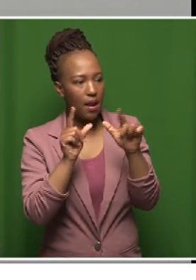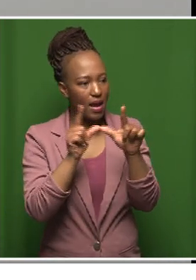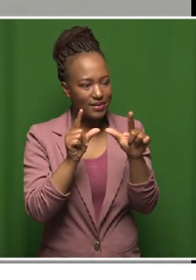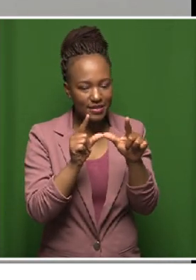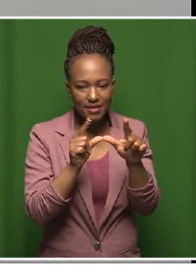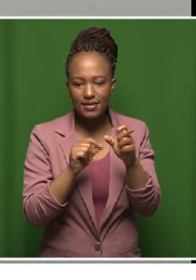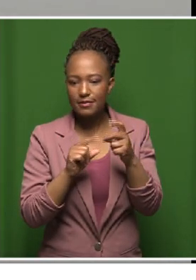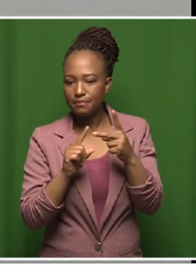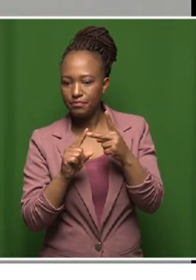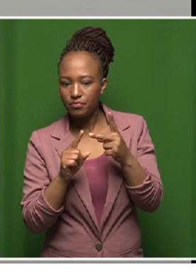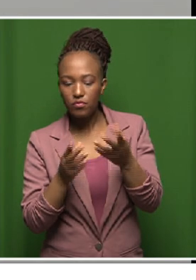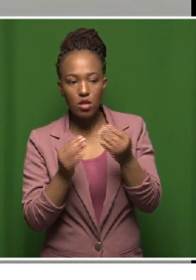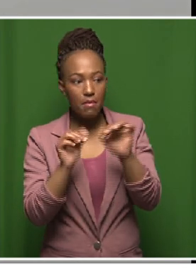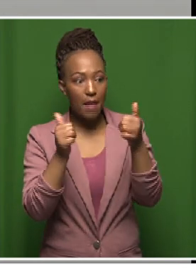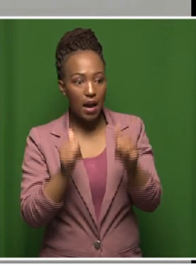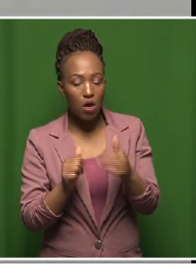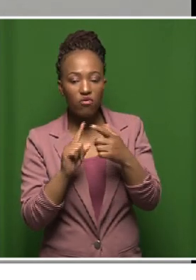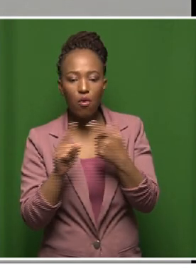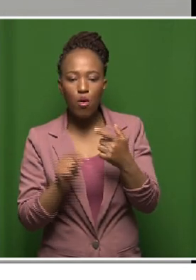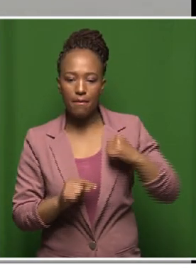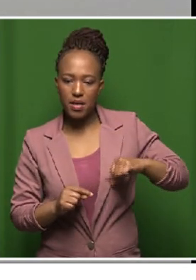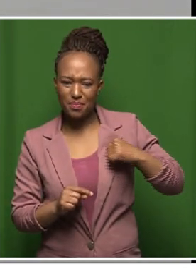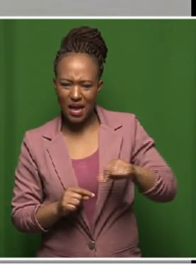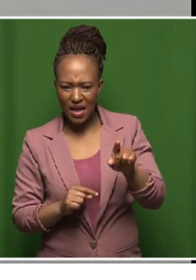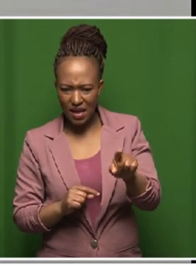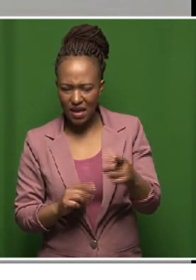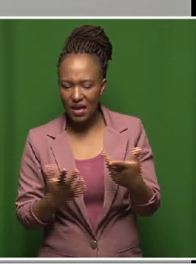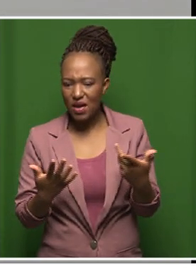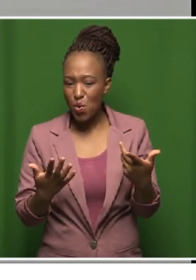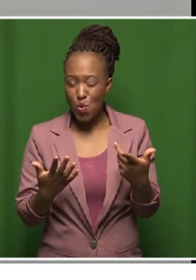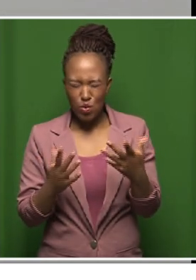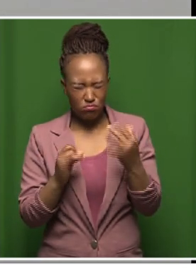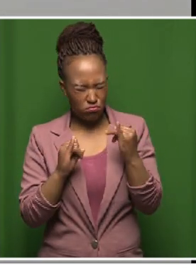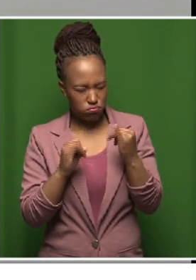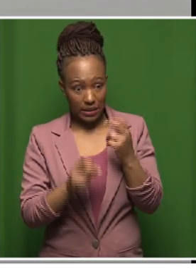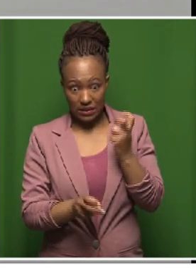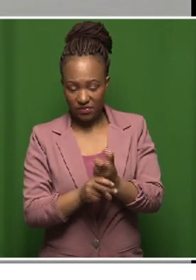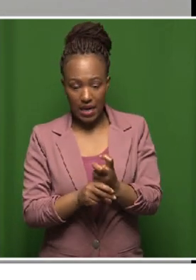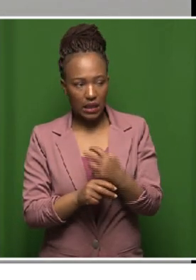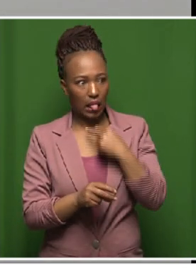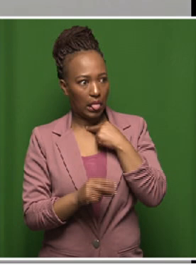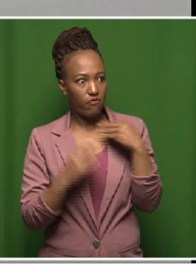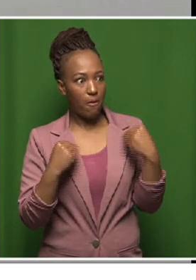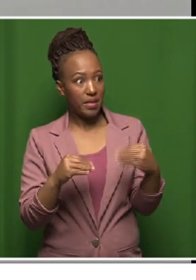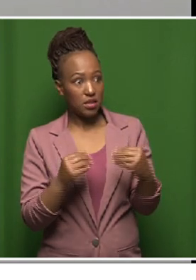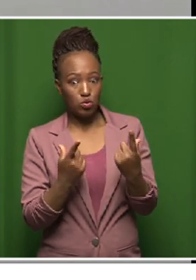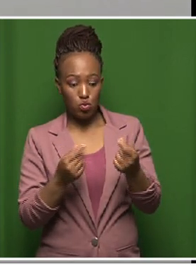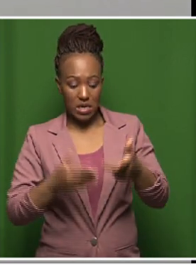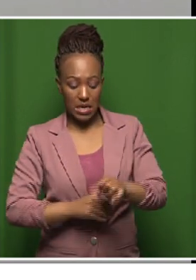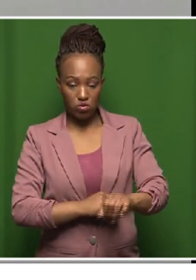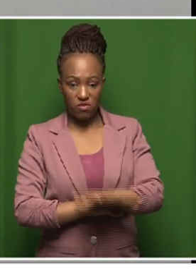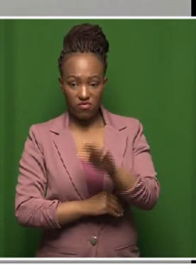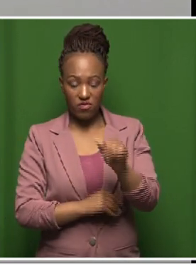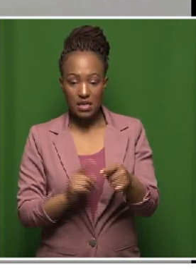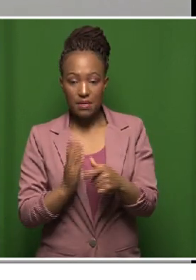get an account from a municipality. It is just extremely difficult to do business in South Africa. And the tax burden